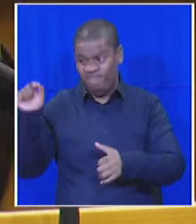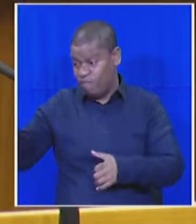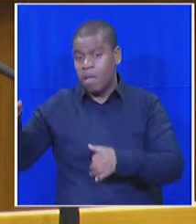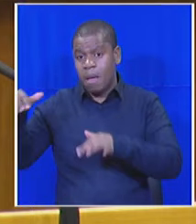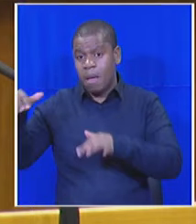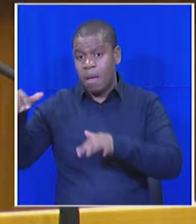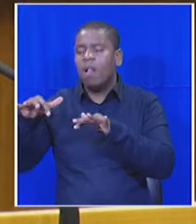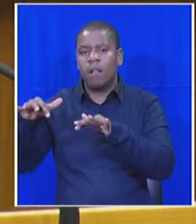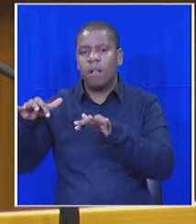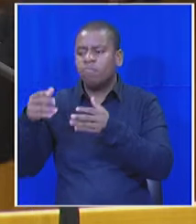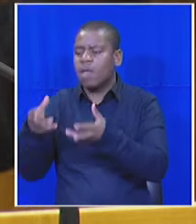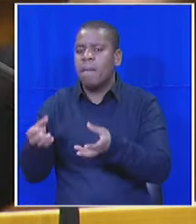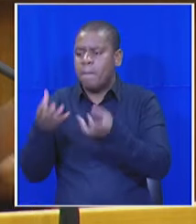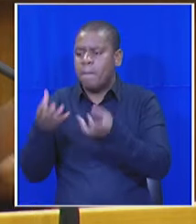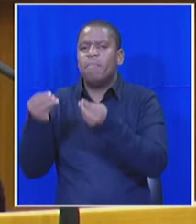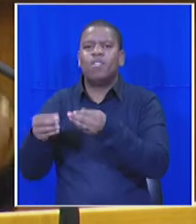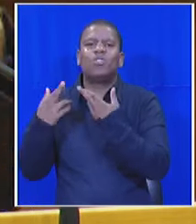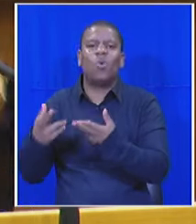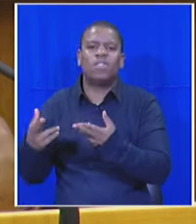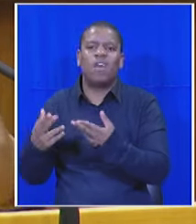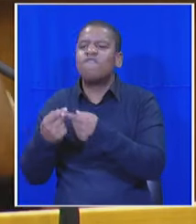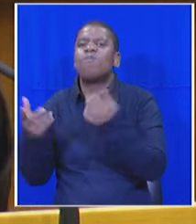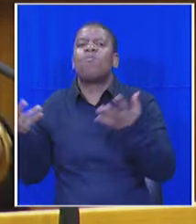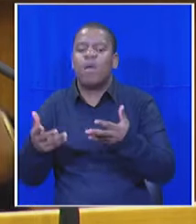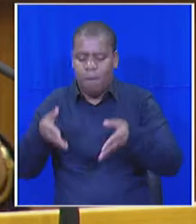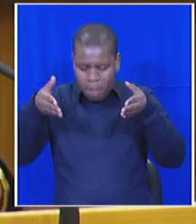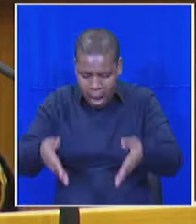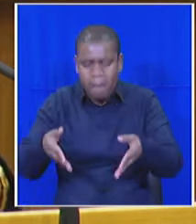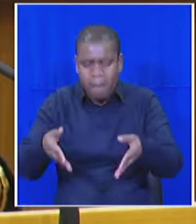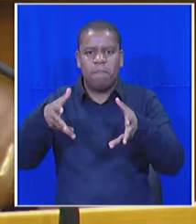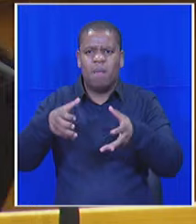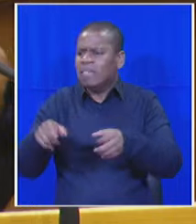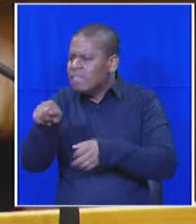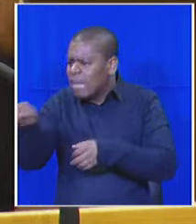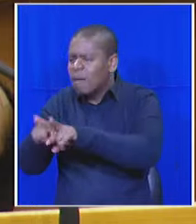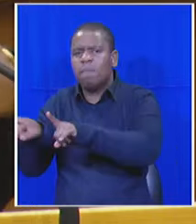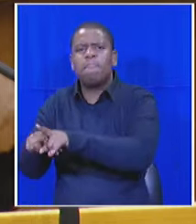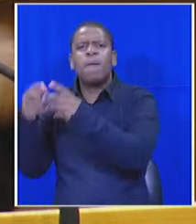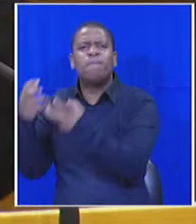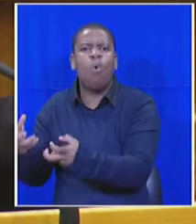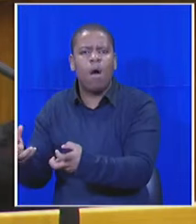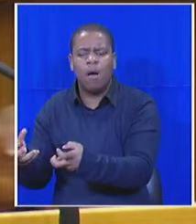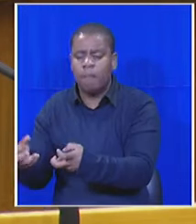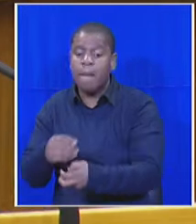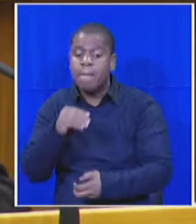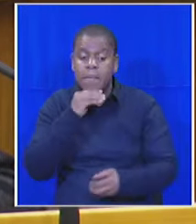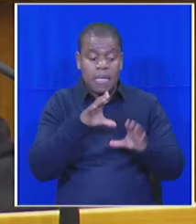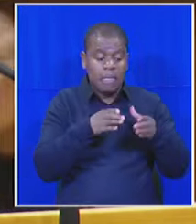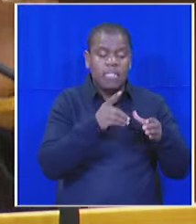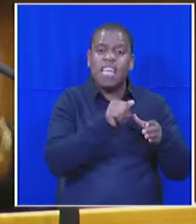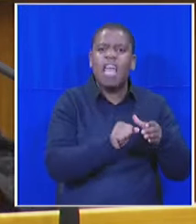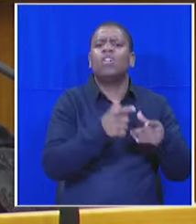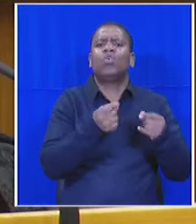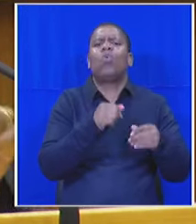tinsita nalabo labahluphekile. Akunandzaba nalabo. Benda ngabomu ngoba bayathi bona ukuthi badlala izambani la pondo.